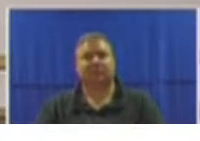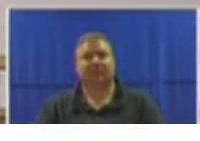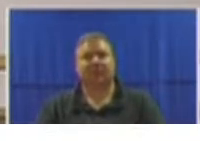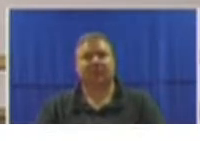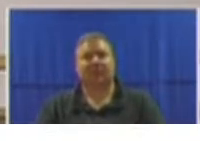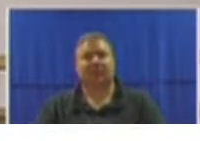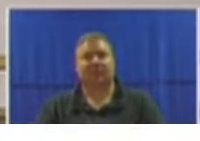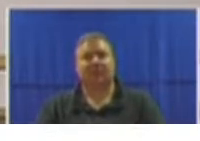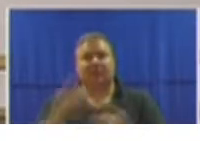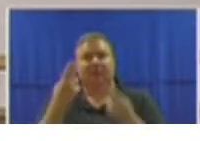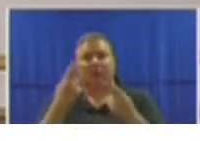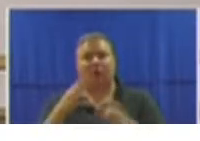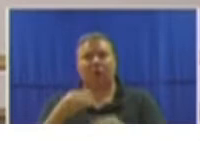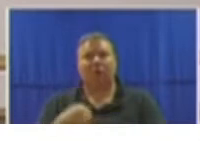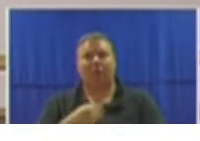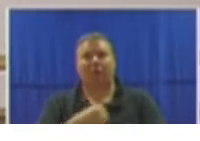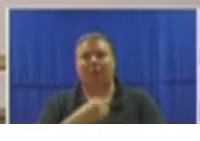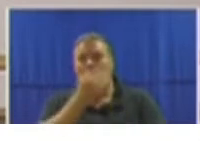Honorable members.